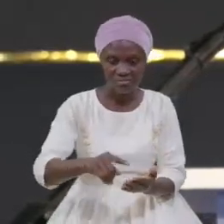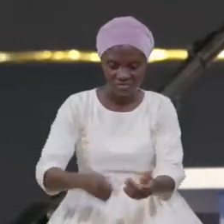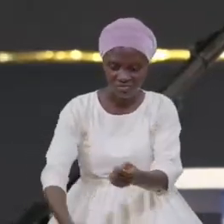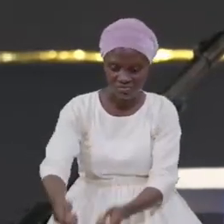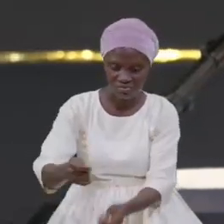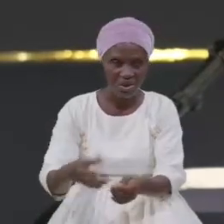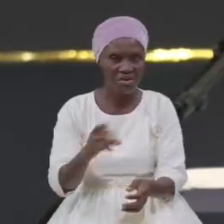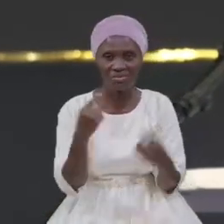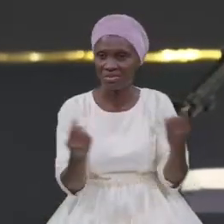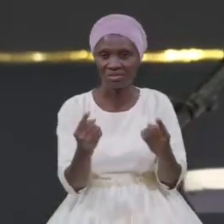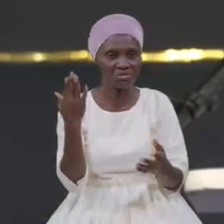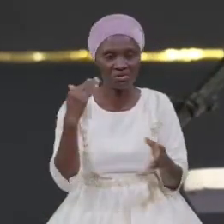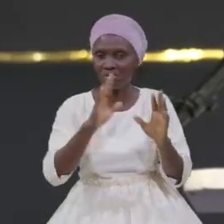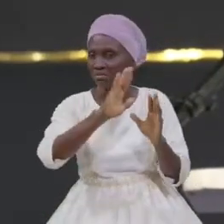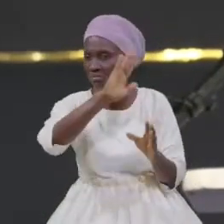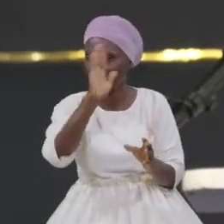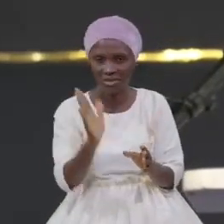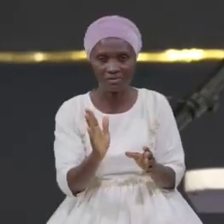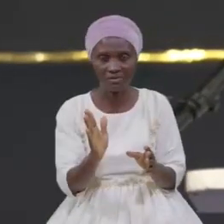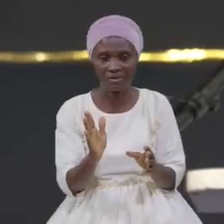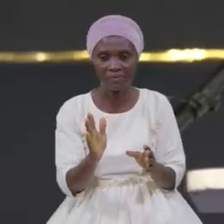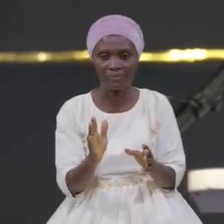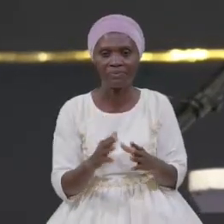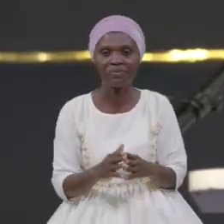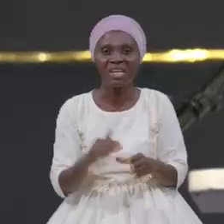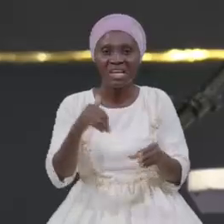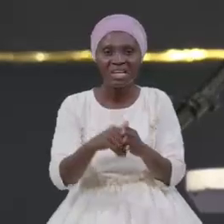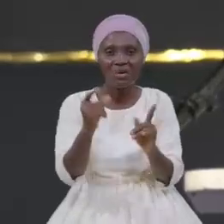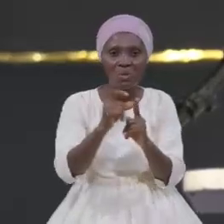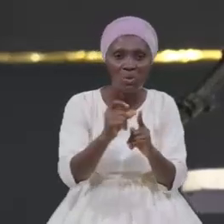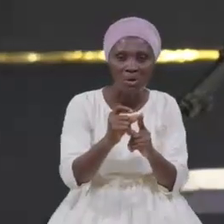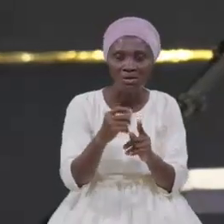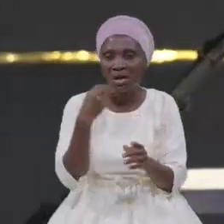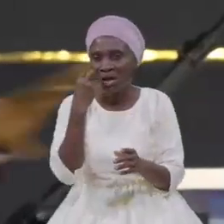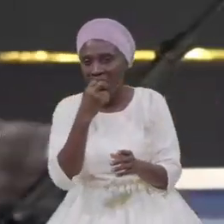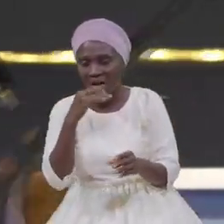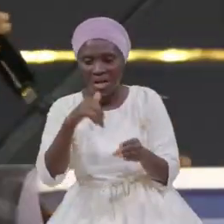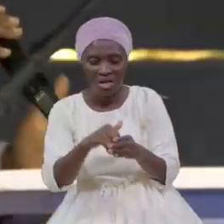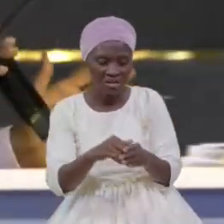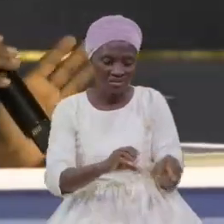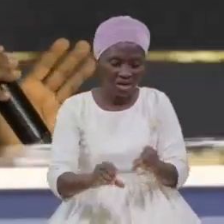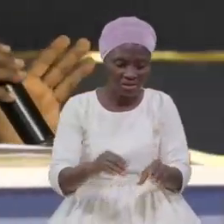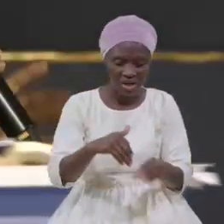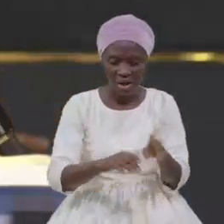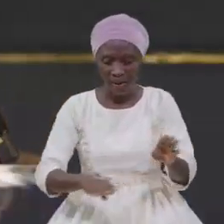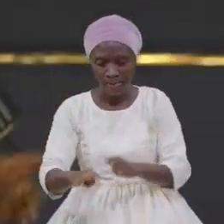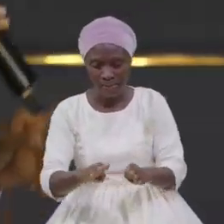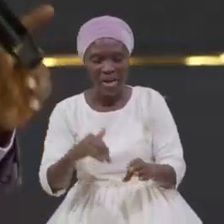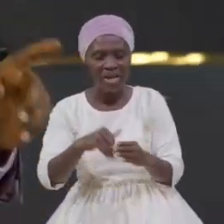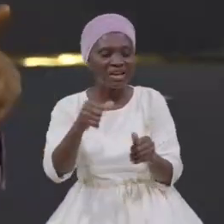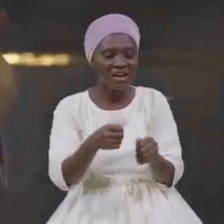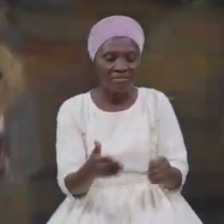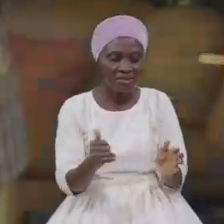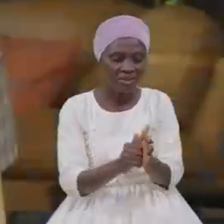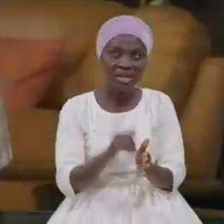word, in thought, in action, in behavior, in his, everything he did,